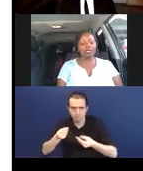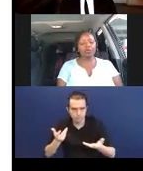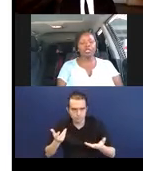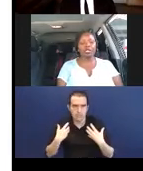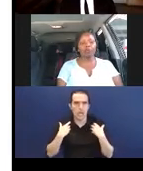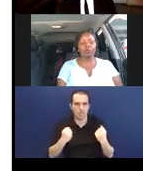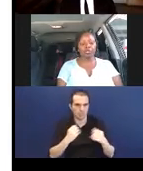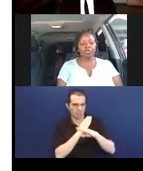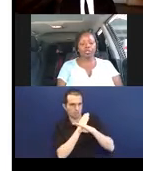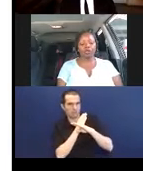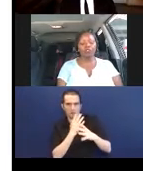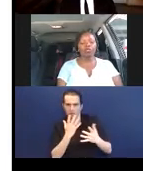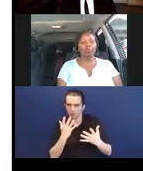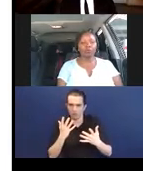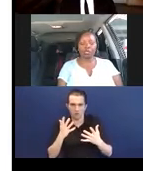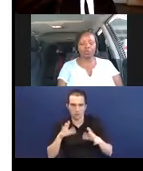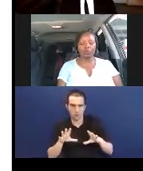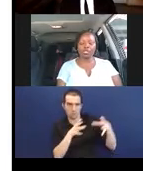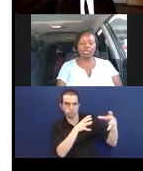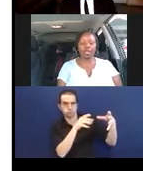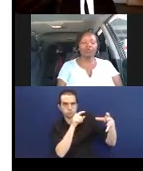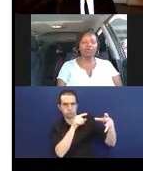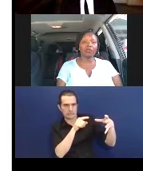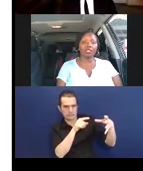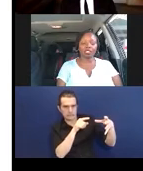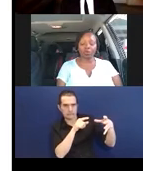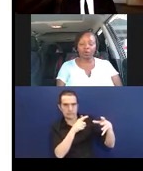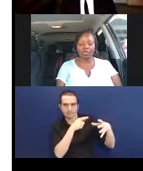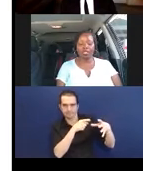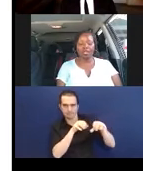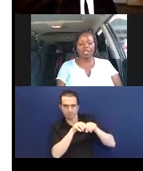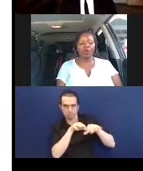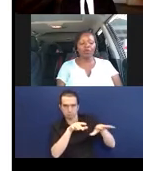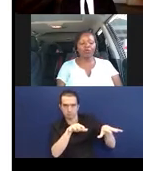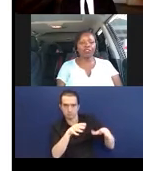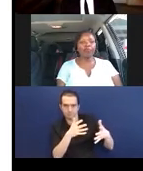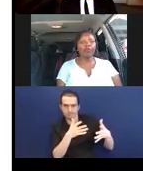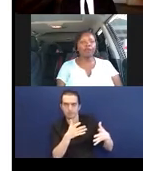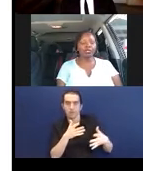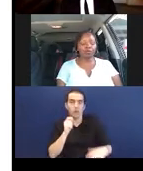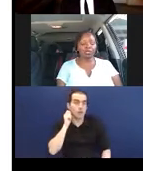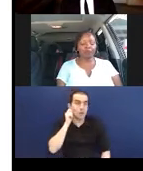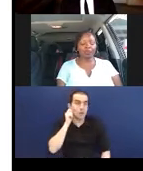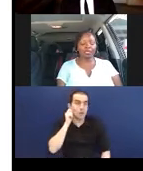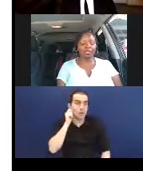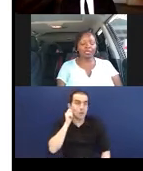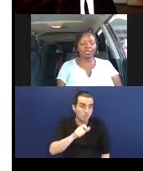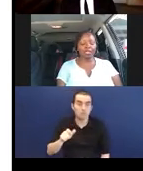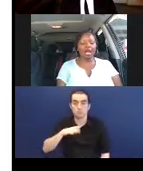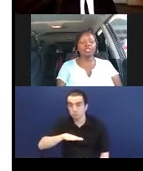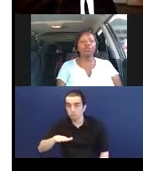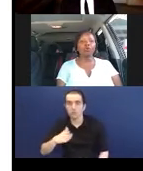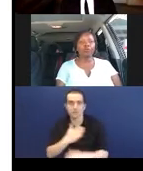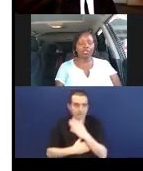Disability Rights Monitor report of October 2020 has vividly shown, the old framing of persons with